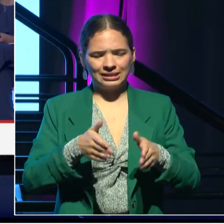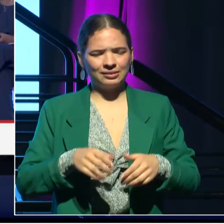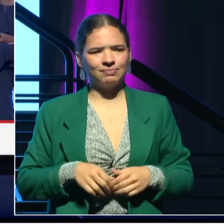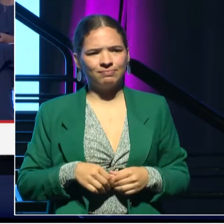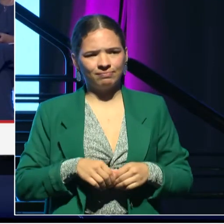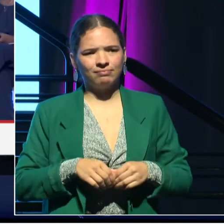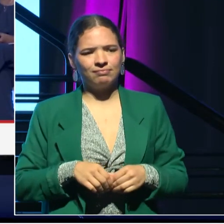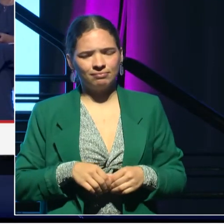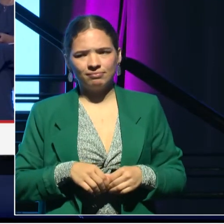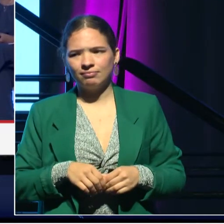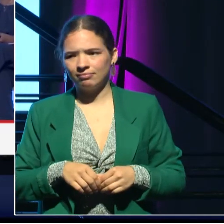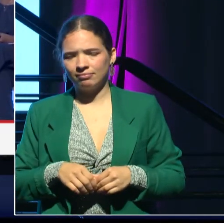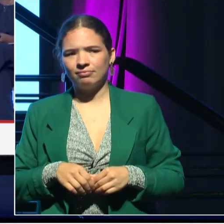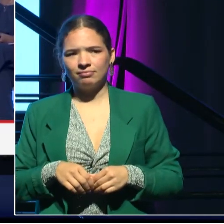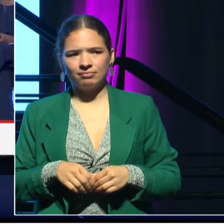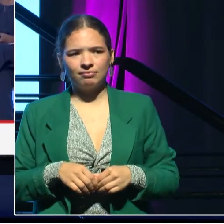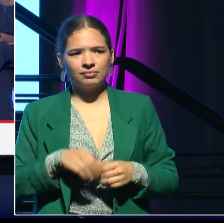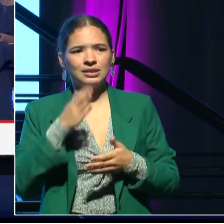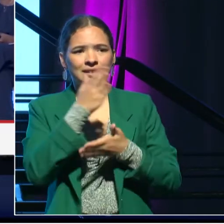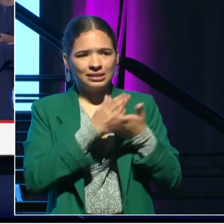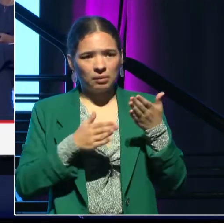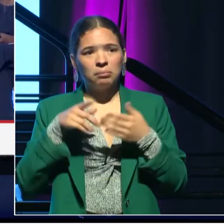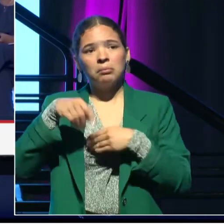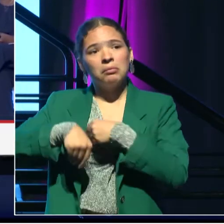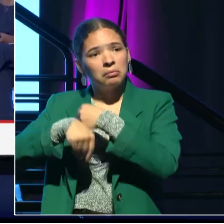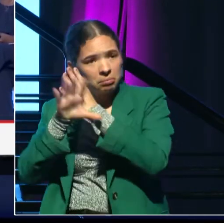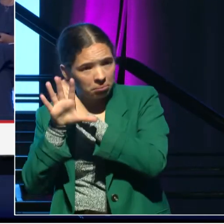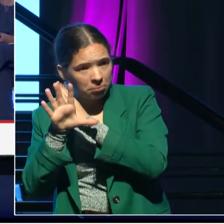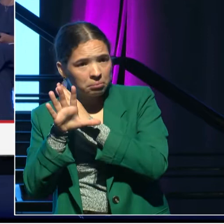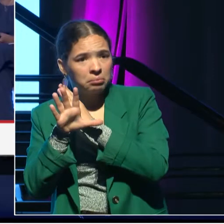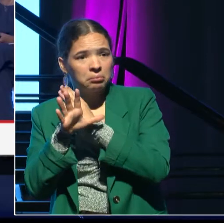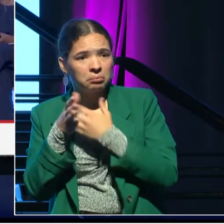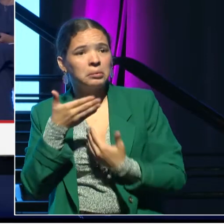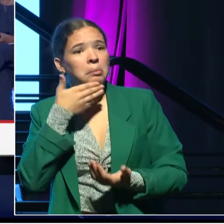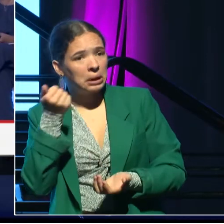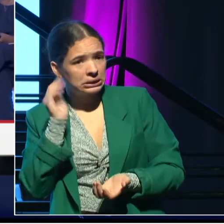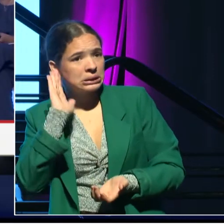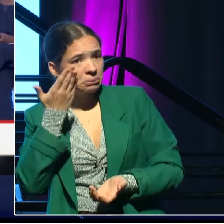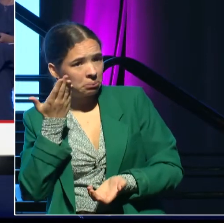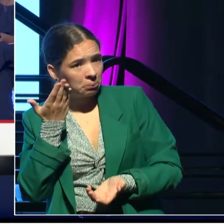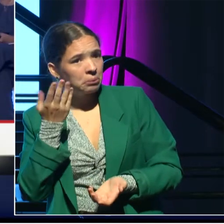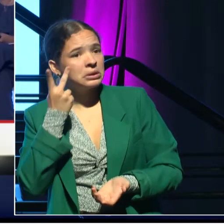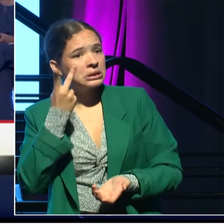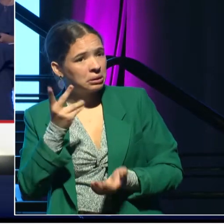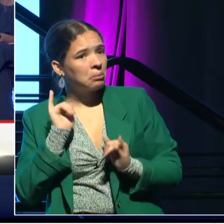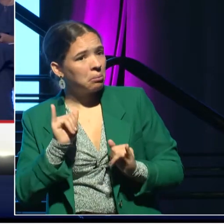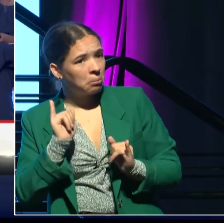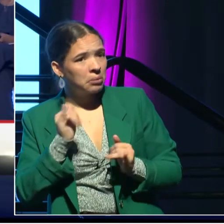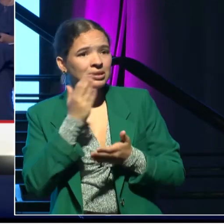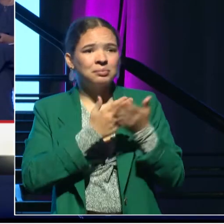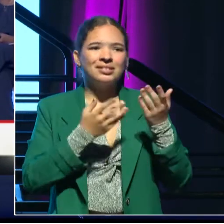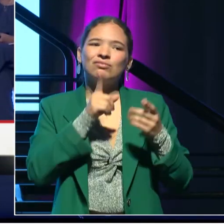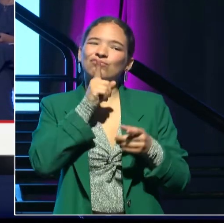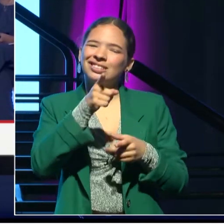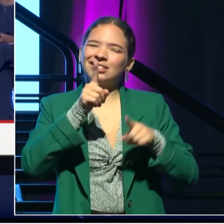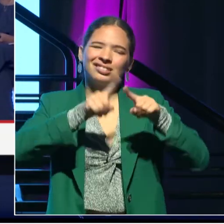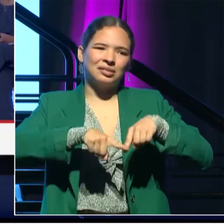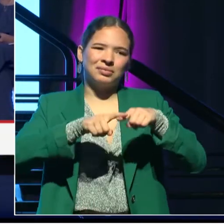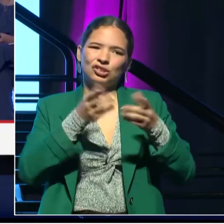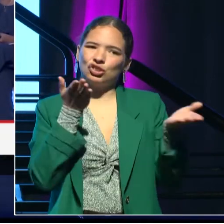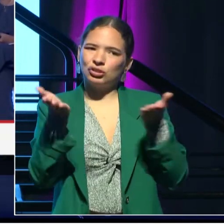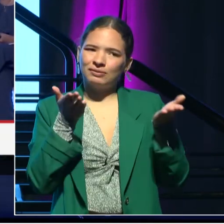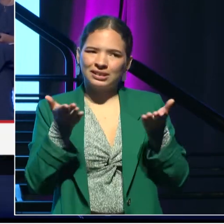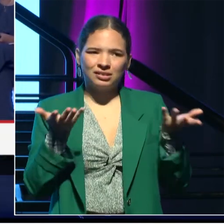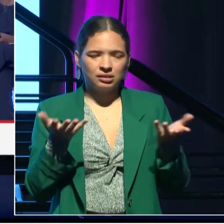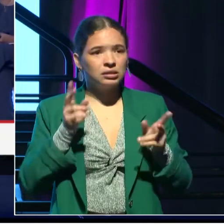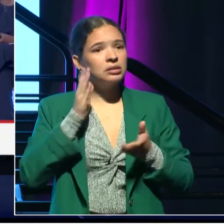happening virtually were better. We did see people, depending on what the service was, being better able